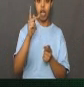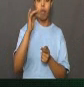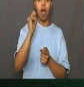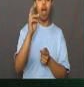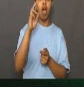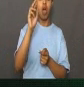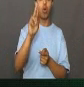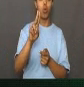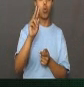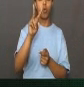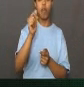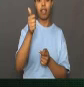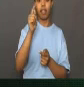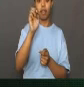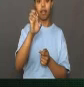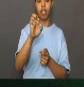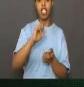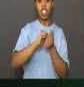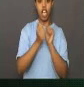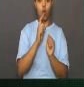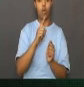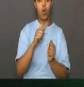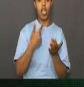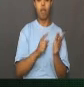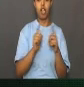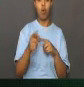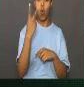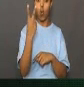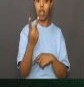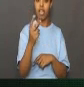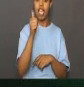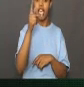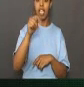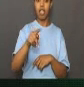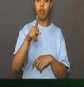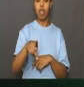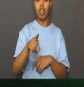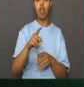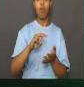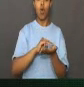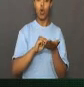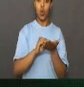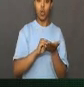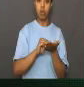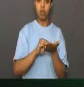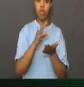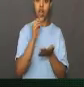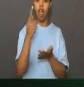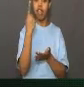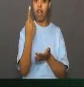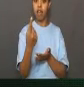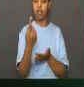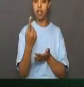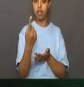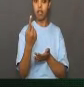pyruvate with the production of 2 molecules of ATP and 1 molecule